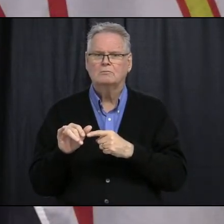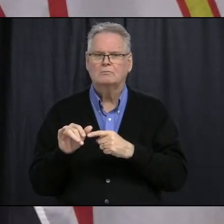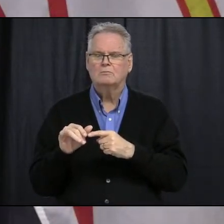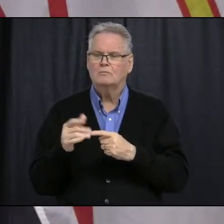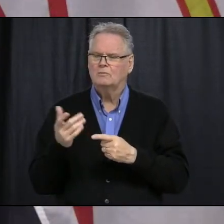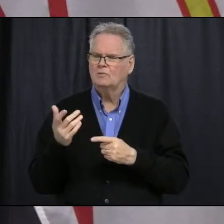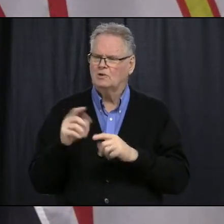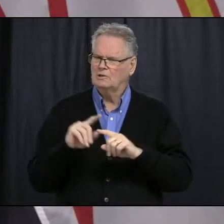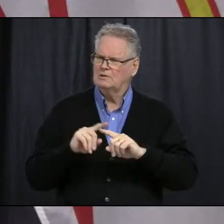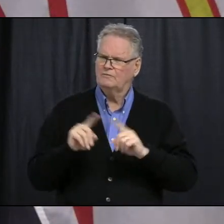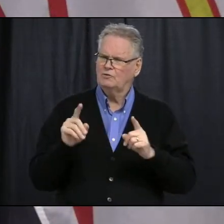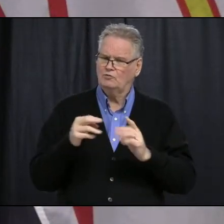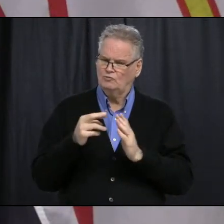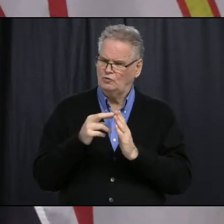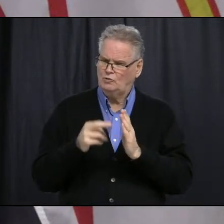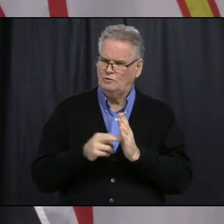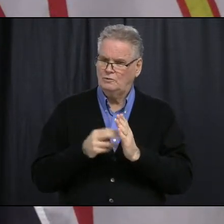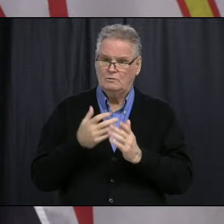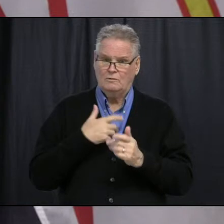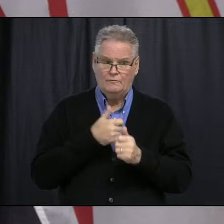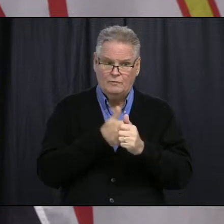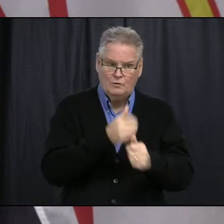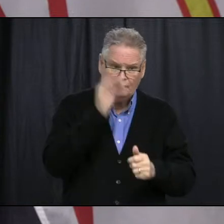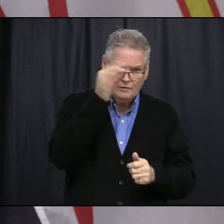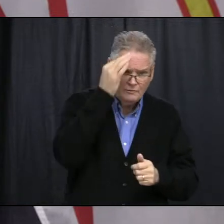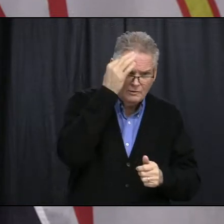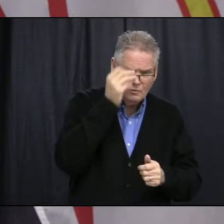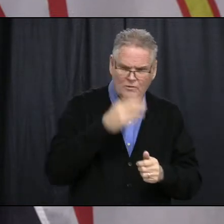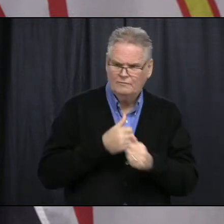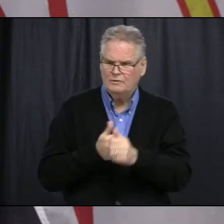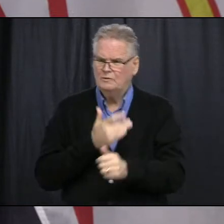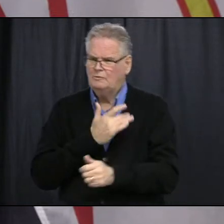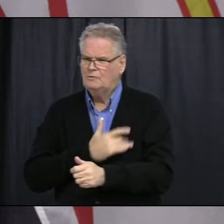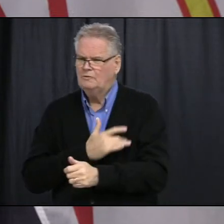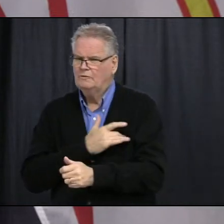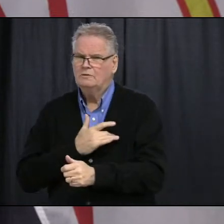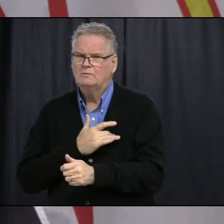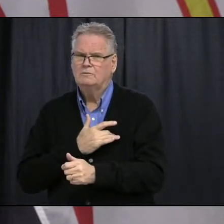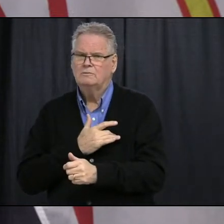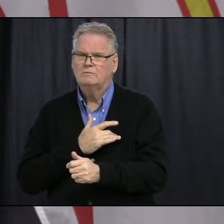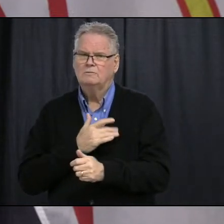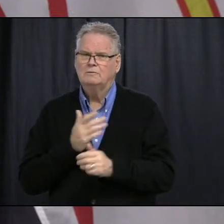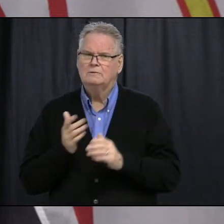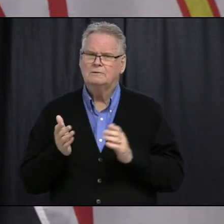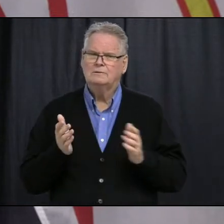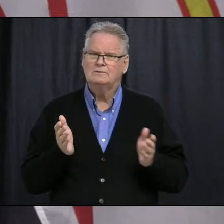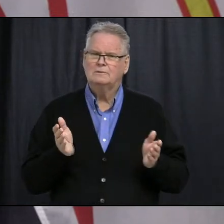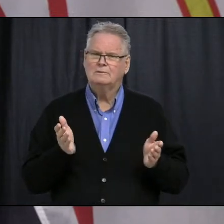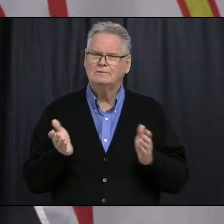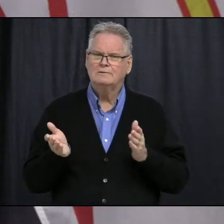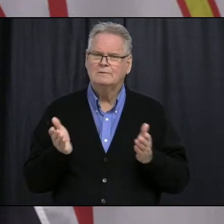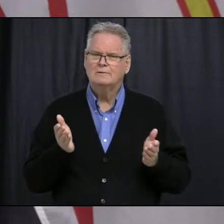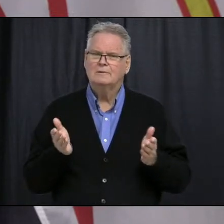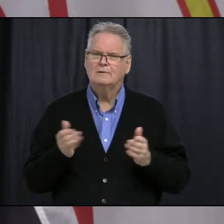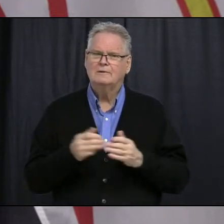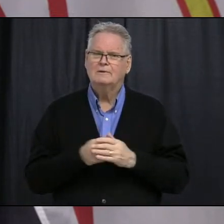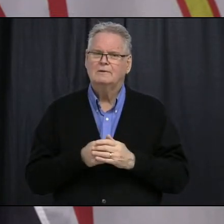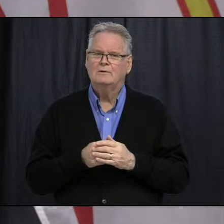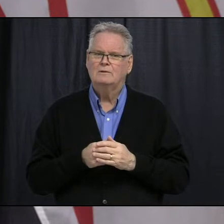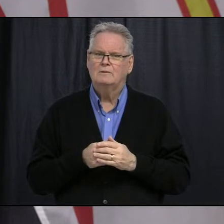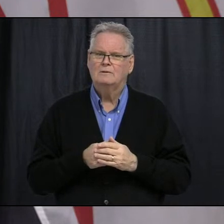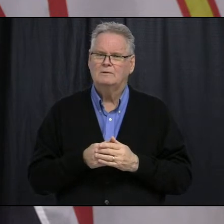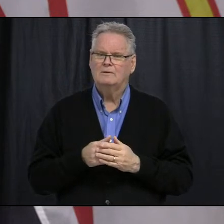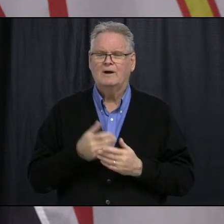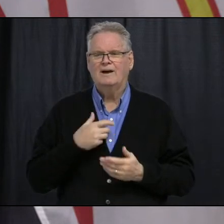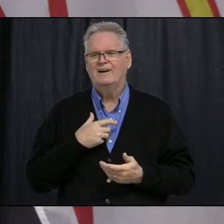There's no... we don't know exactly. It's hard to tease out exactly what's making the difference right now. Is it vaccines, or is it